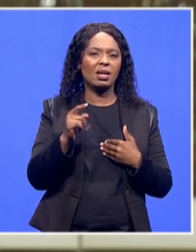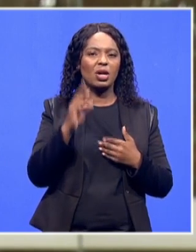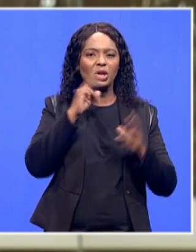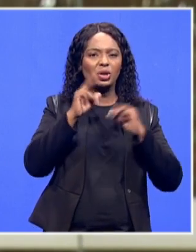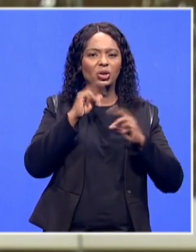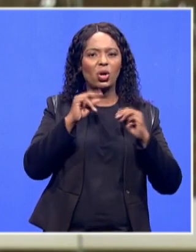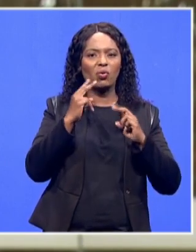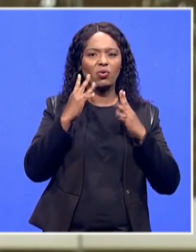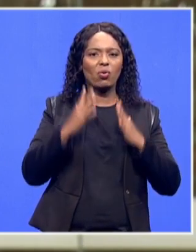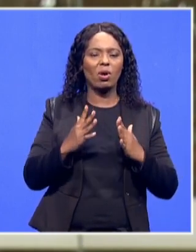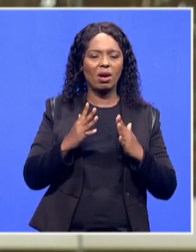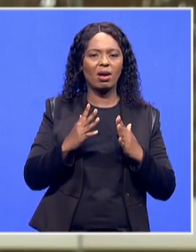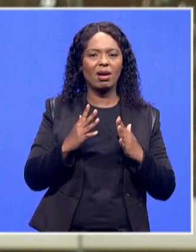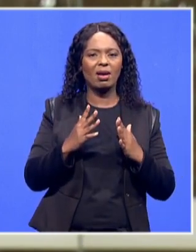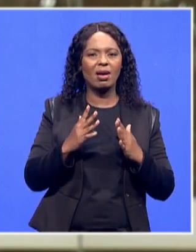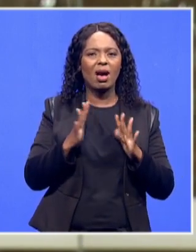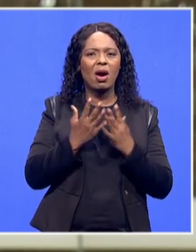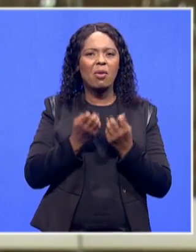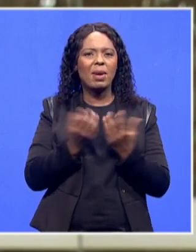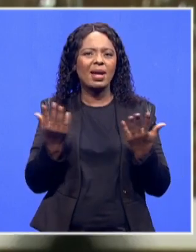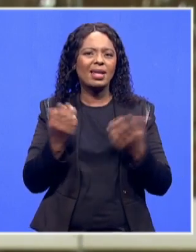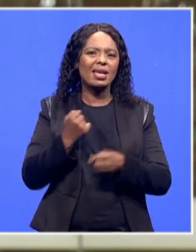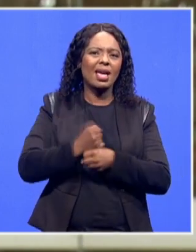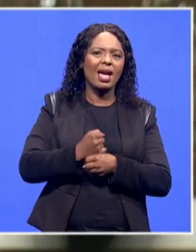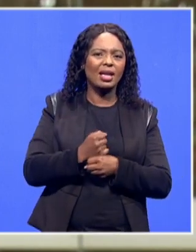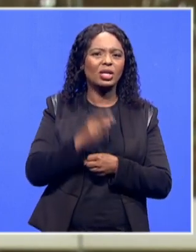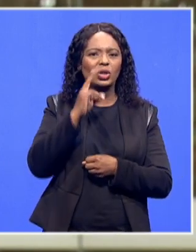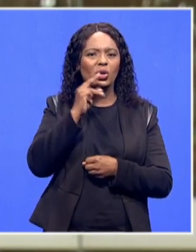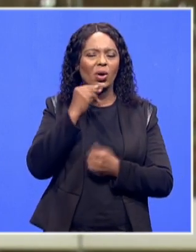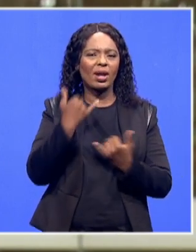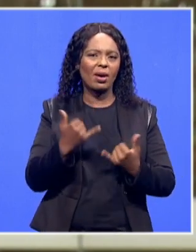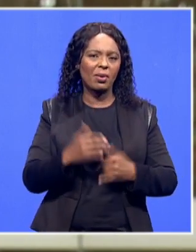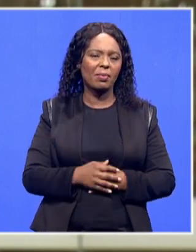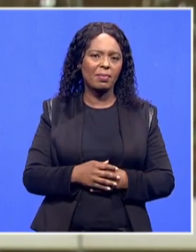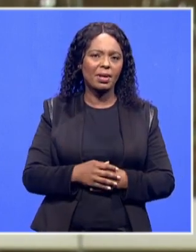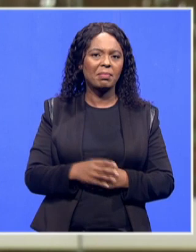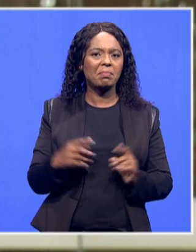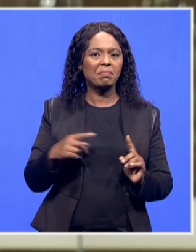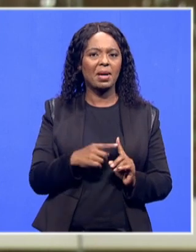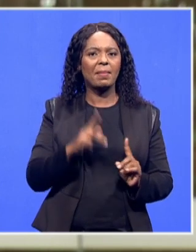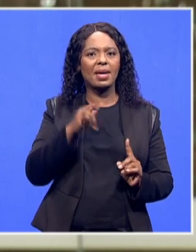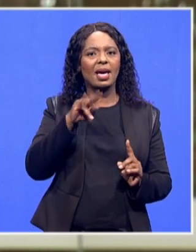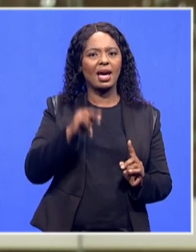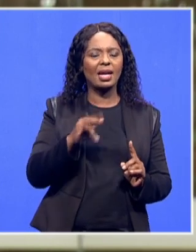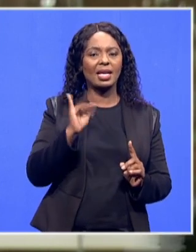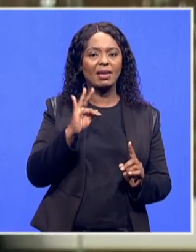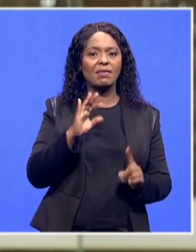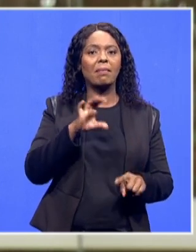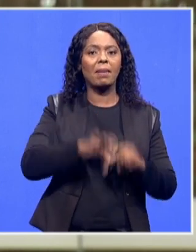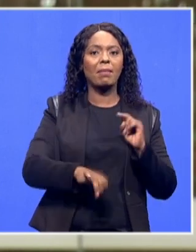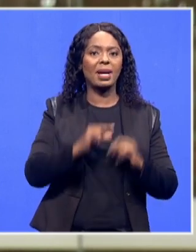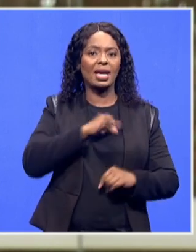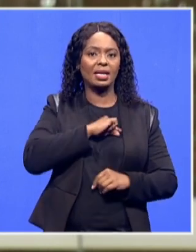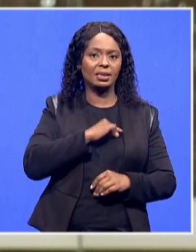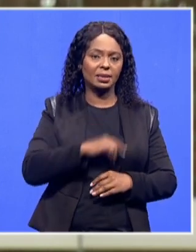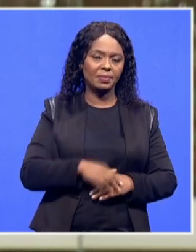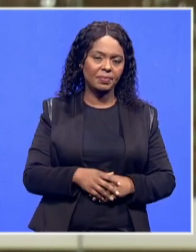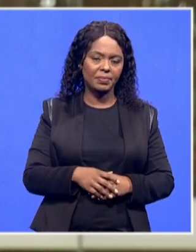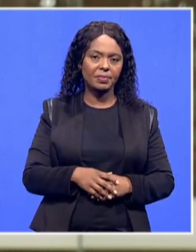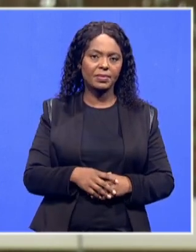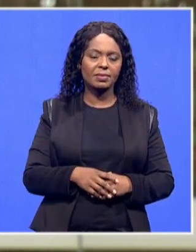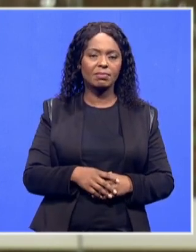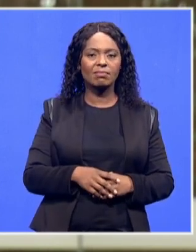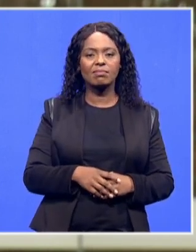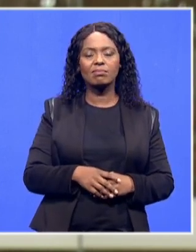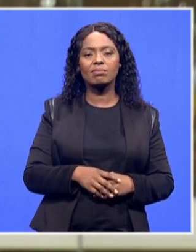how many years are we talking here with regards to Karyn Maughan if she's found guilty? Well, if you